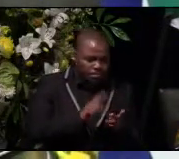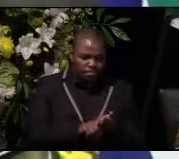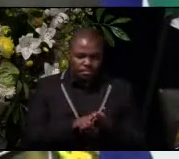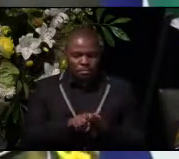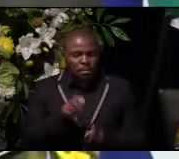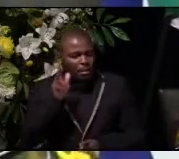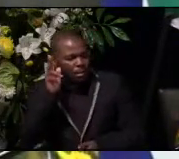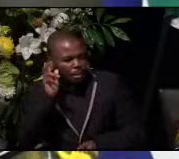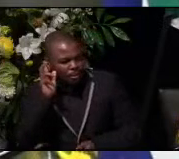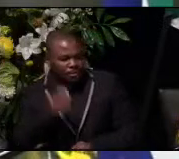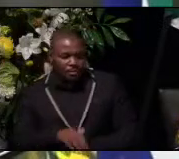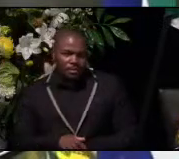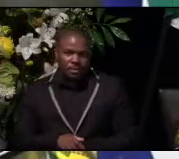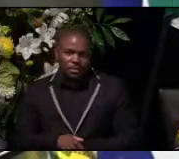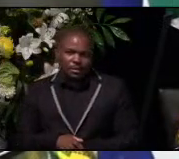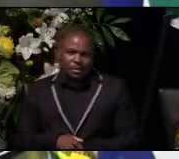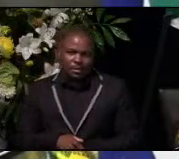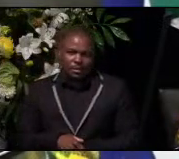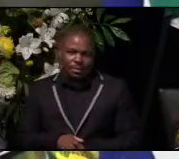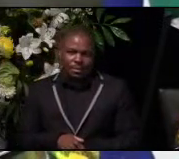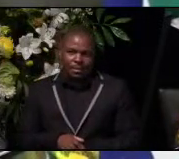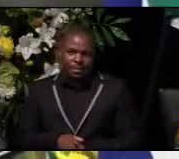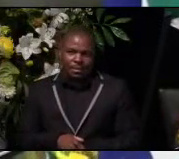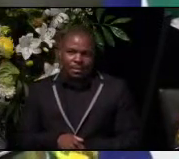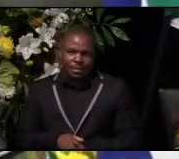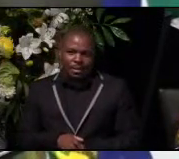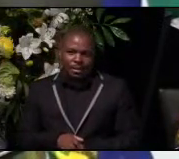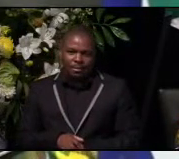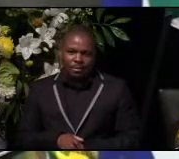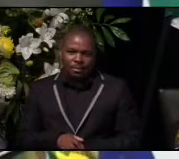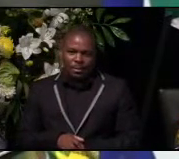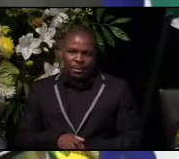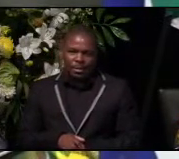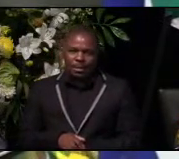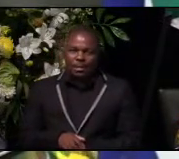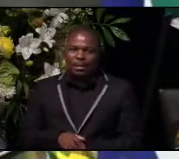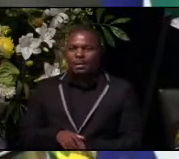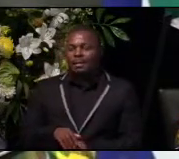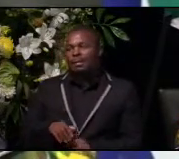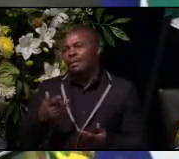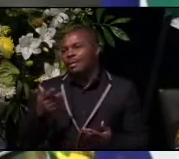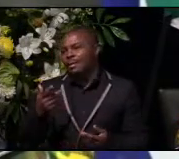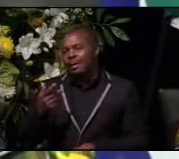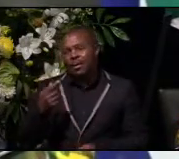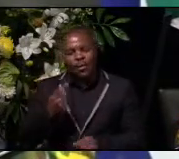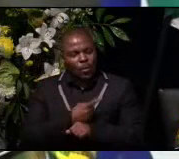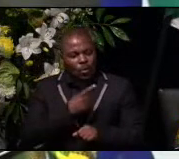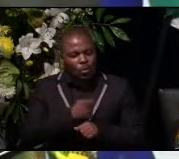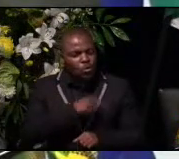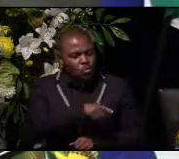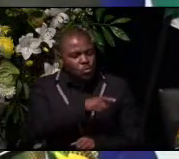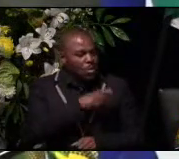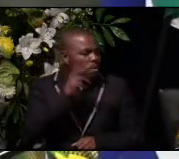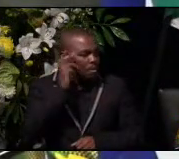you would be mistaken for listening to crime report